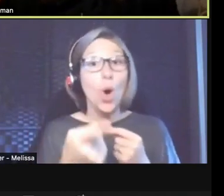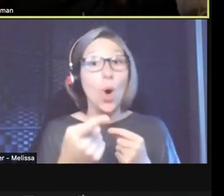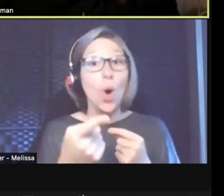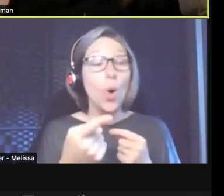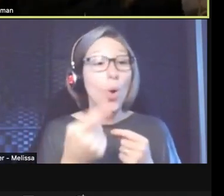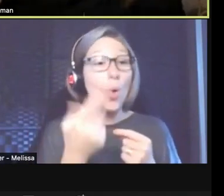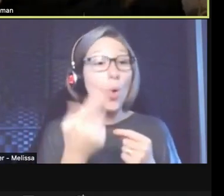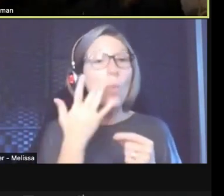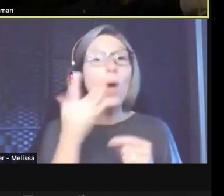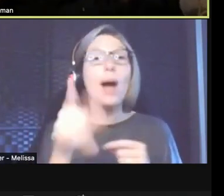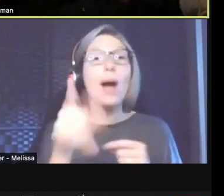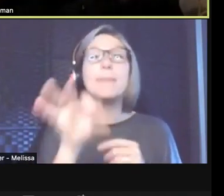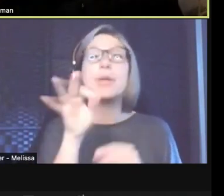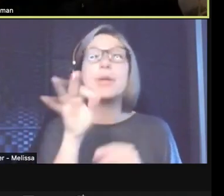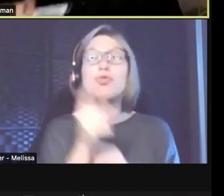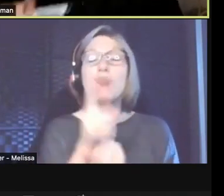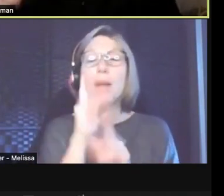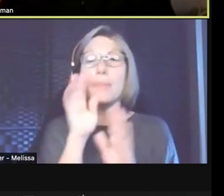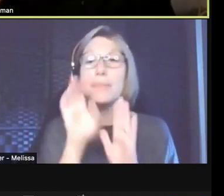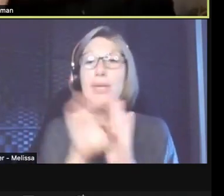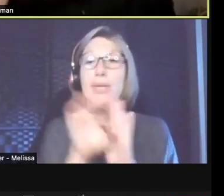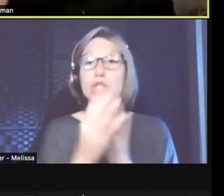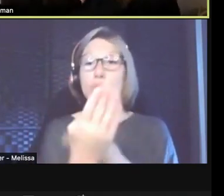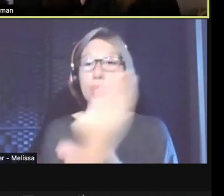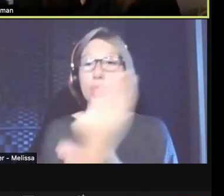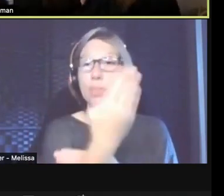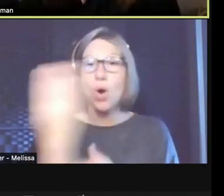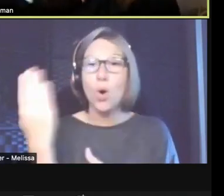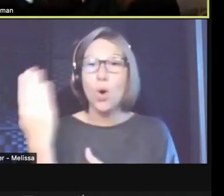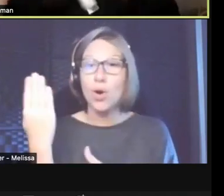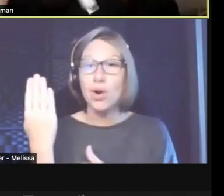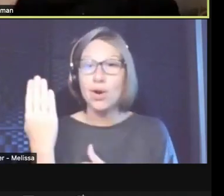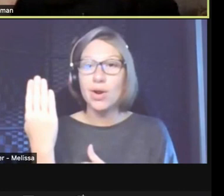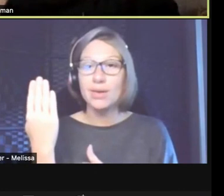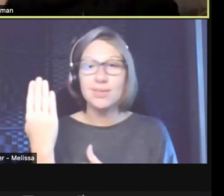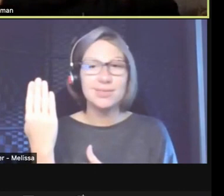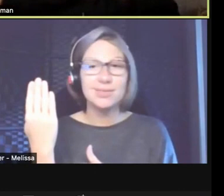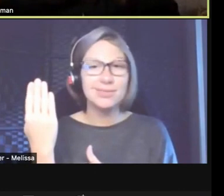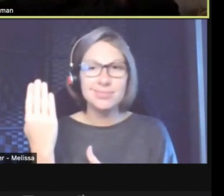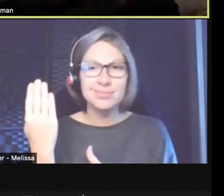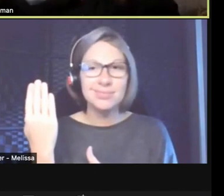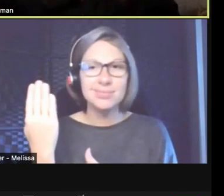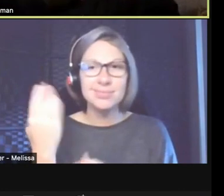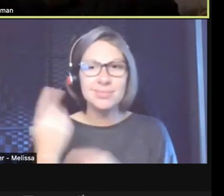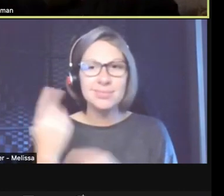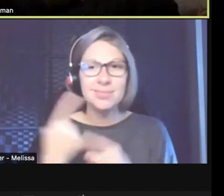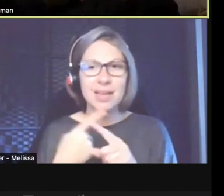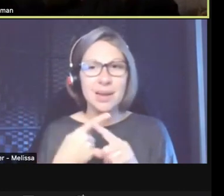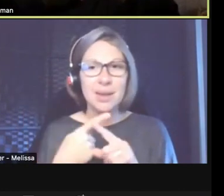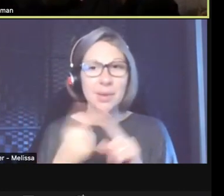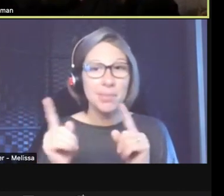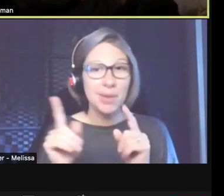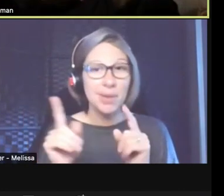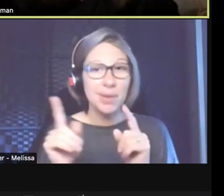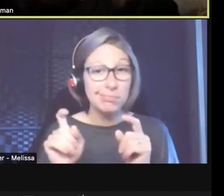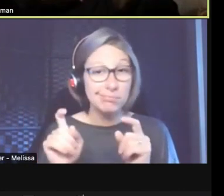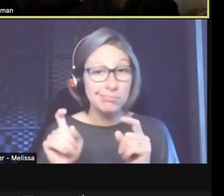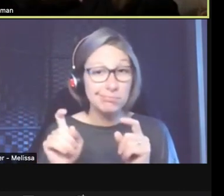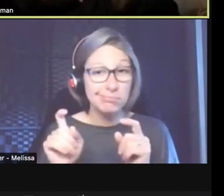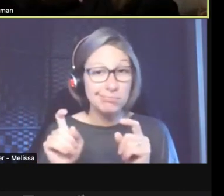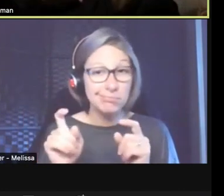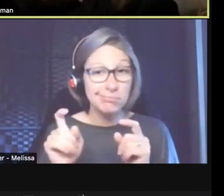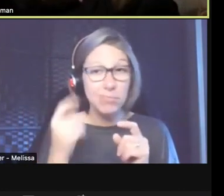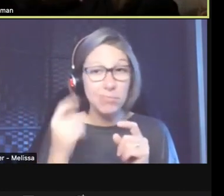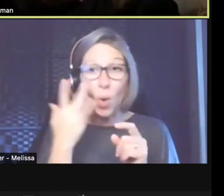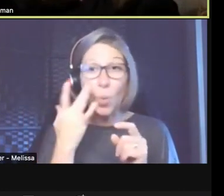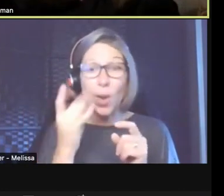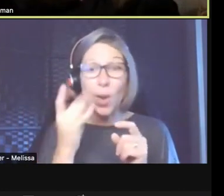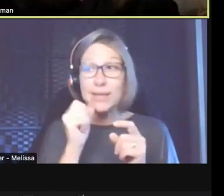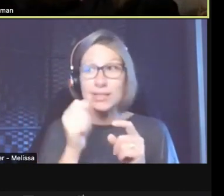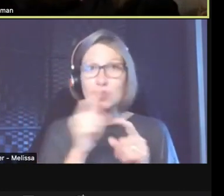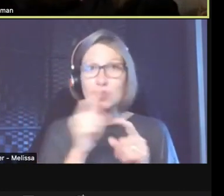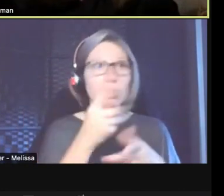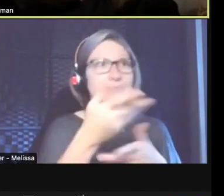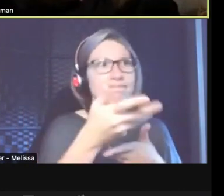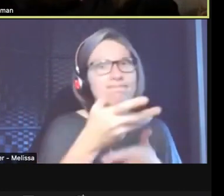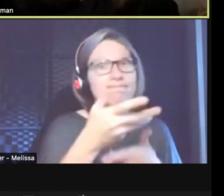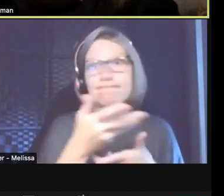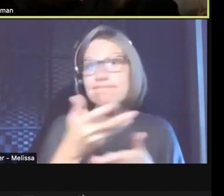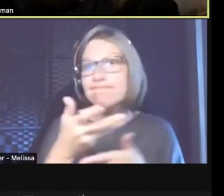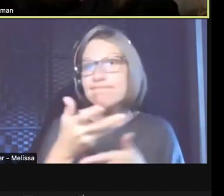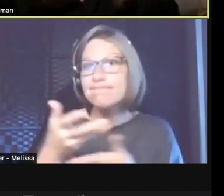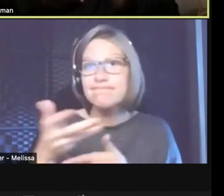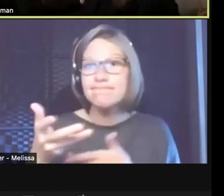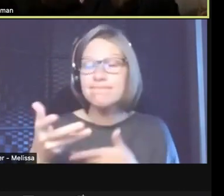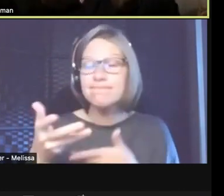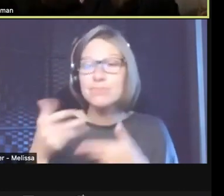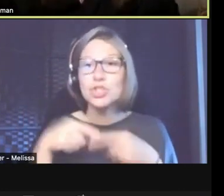picture in morning meeting. But does he? Because he doesn't seem to regard them at all during lunch,